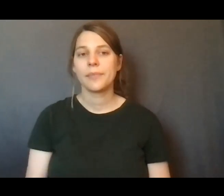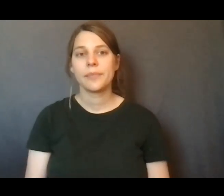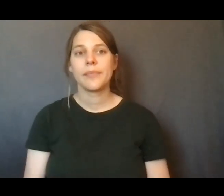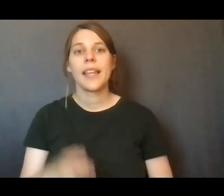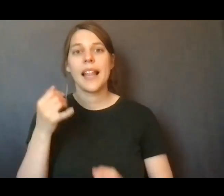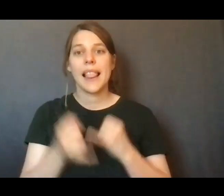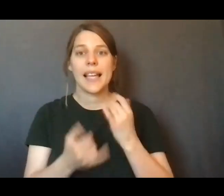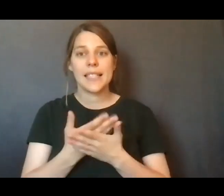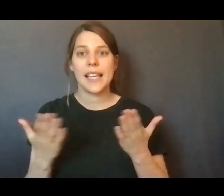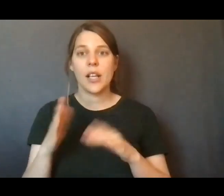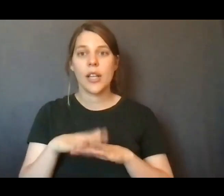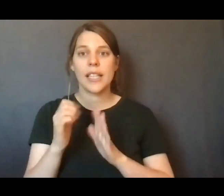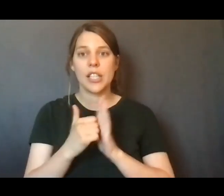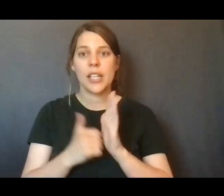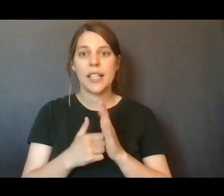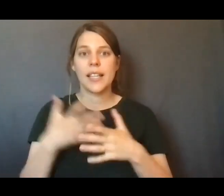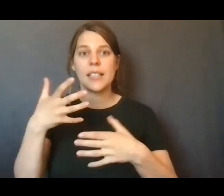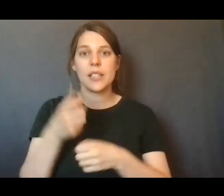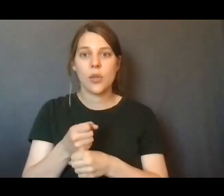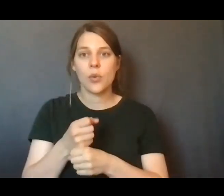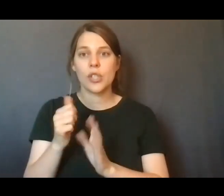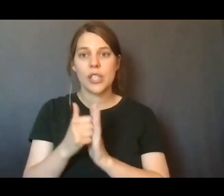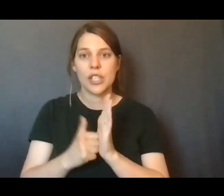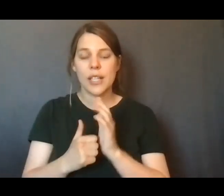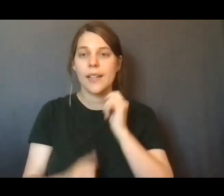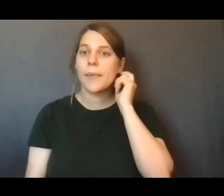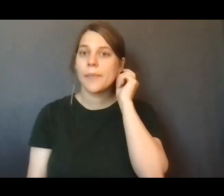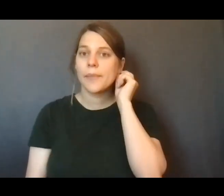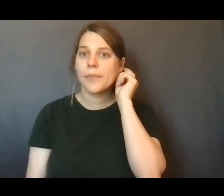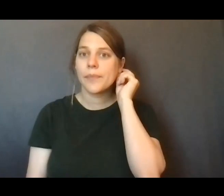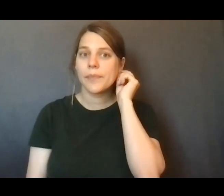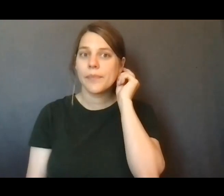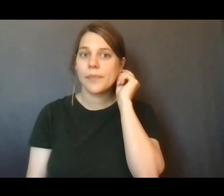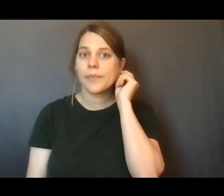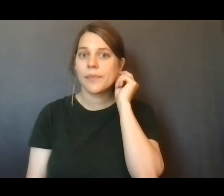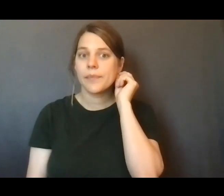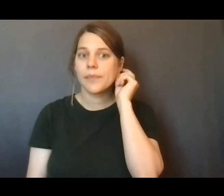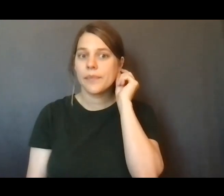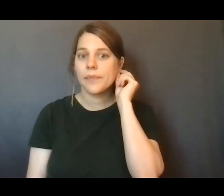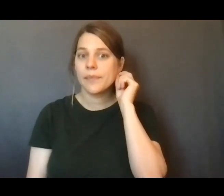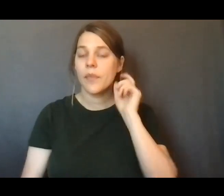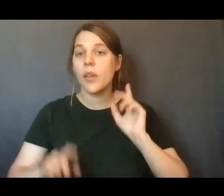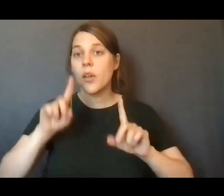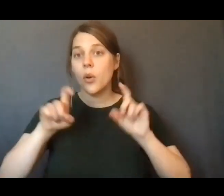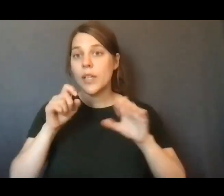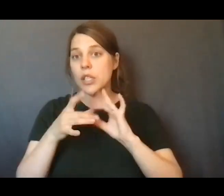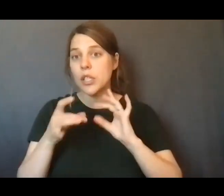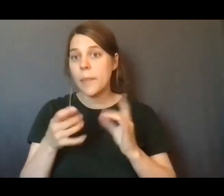last is the disclosures agenda. If there's any questions or comments